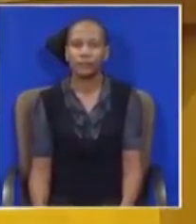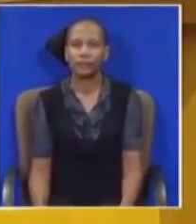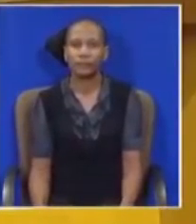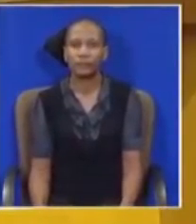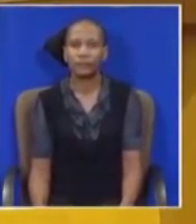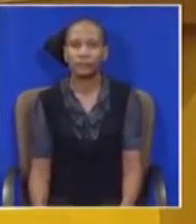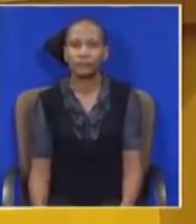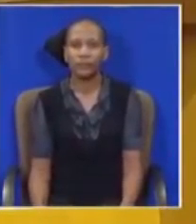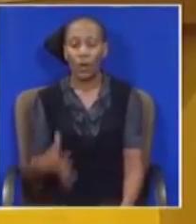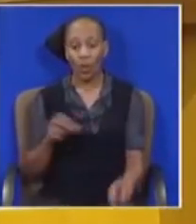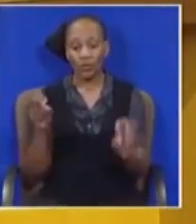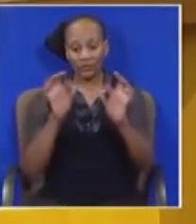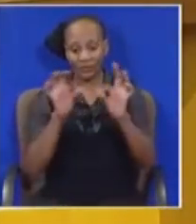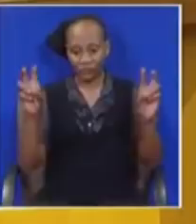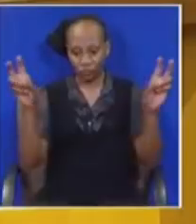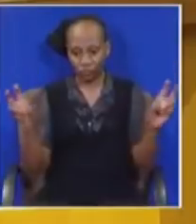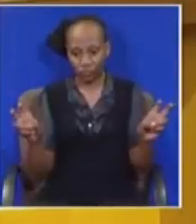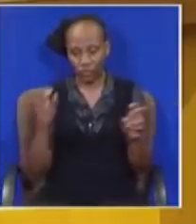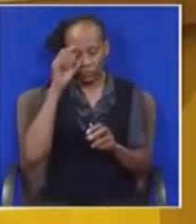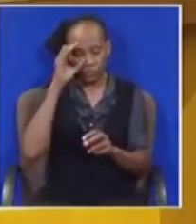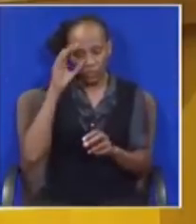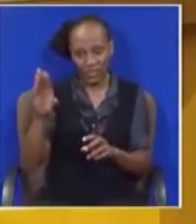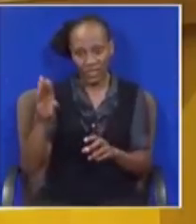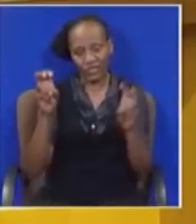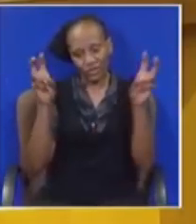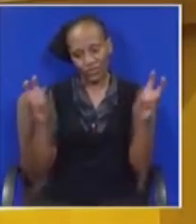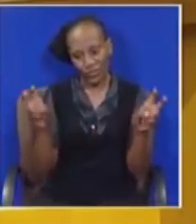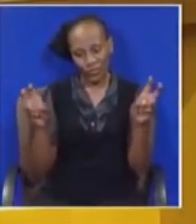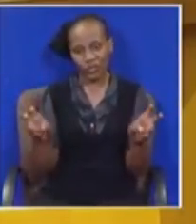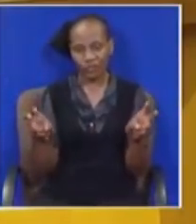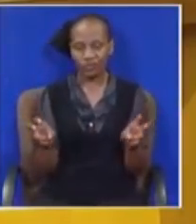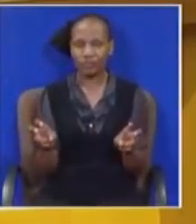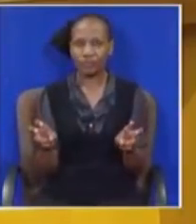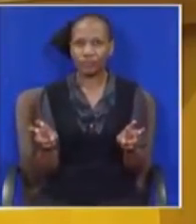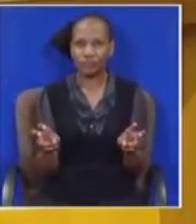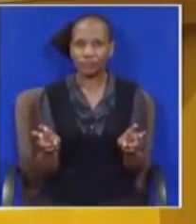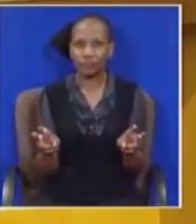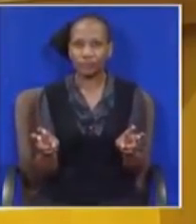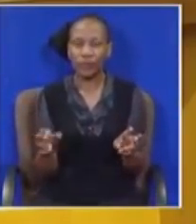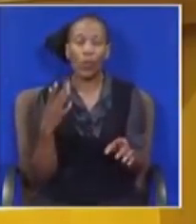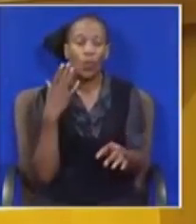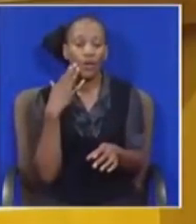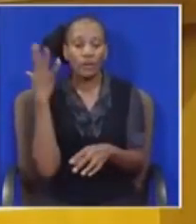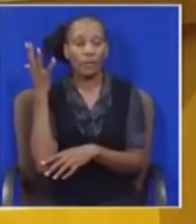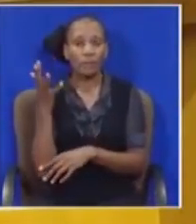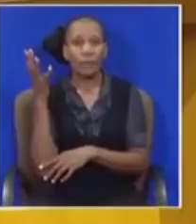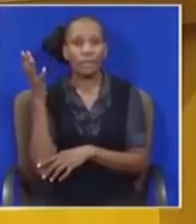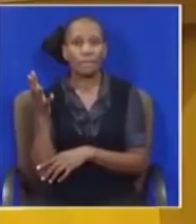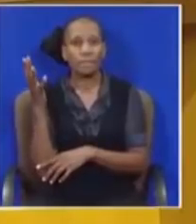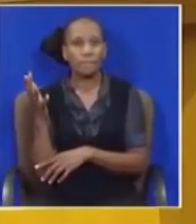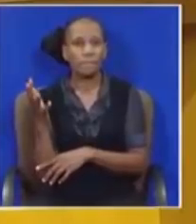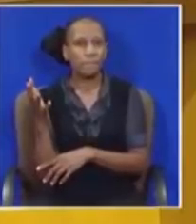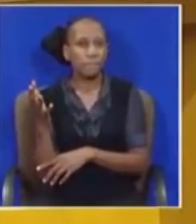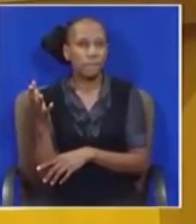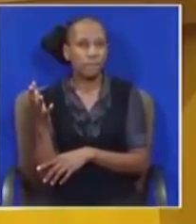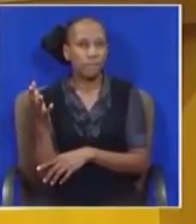the Honourable Prince Mangosuthu Buthelezi when he spoke at the inauguration of the Nkome Blood River